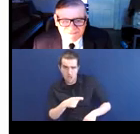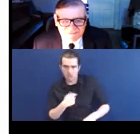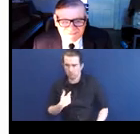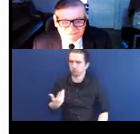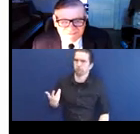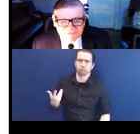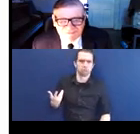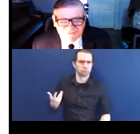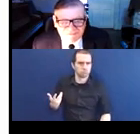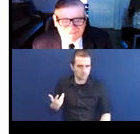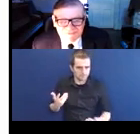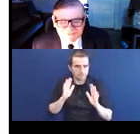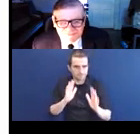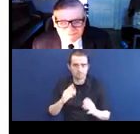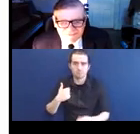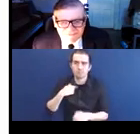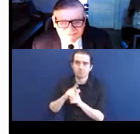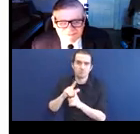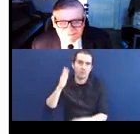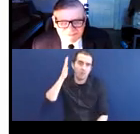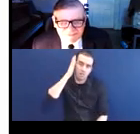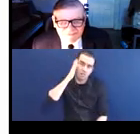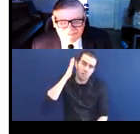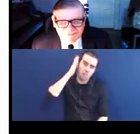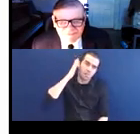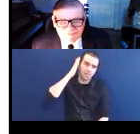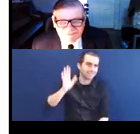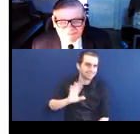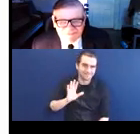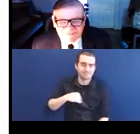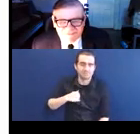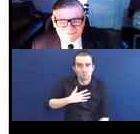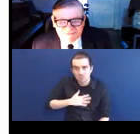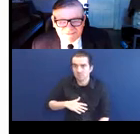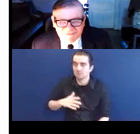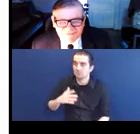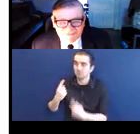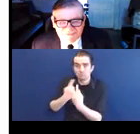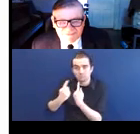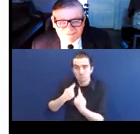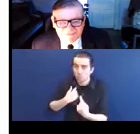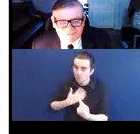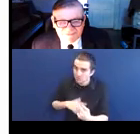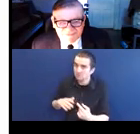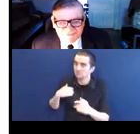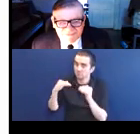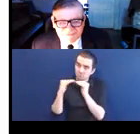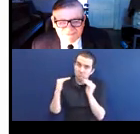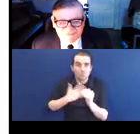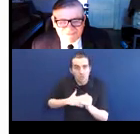don't need pity, we just need to be understood and given a chance to explain ourselves. Some people